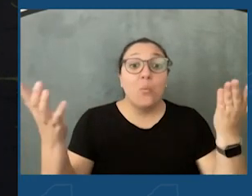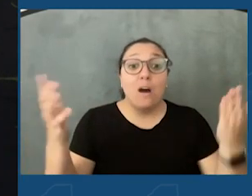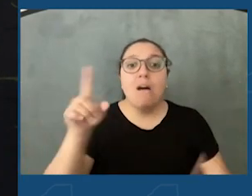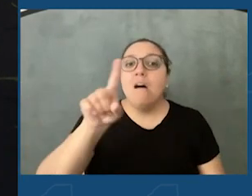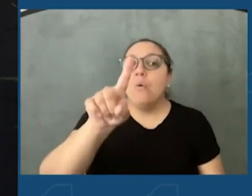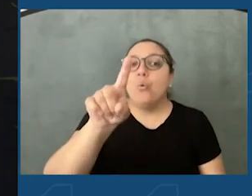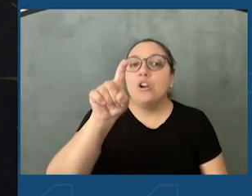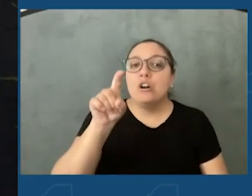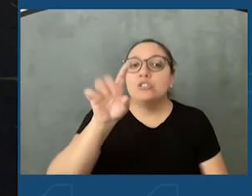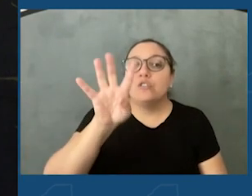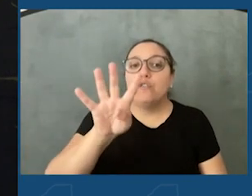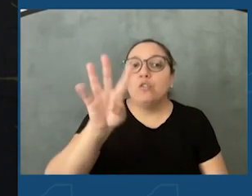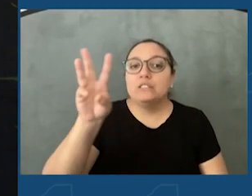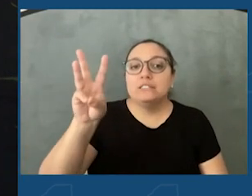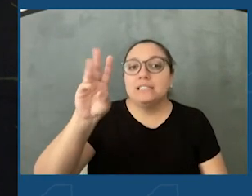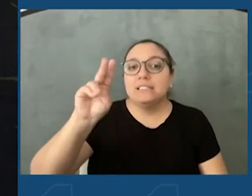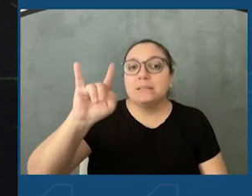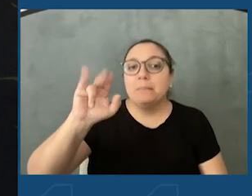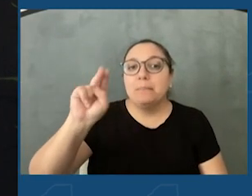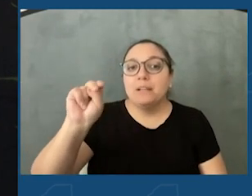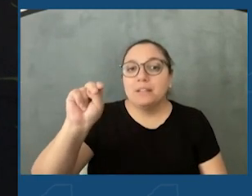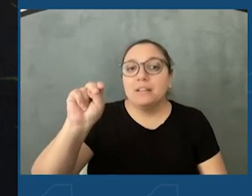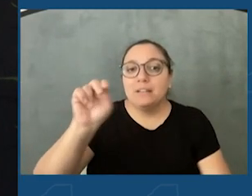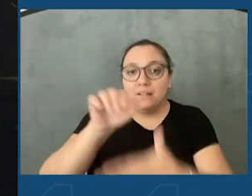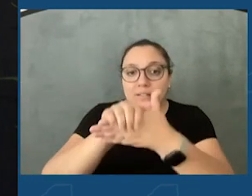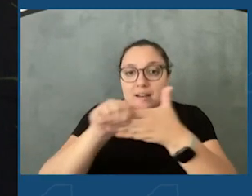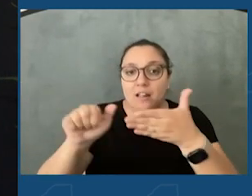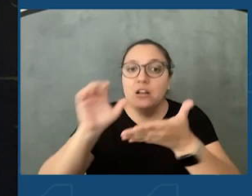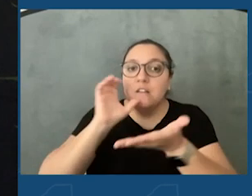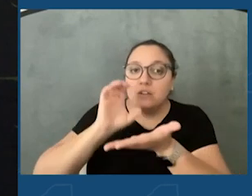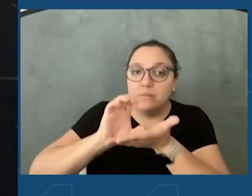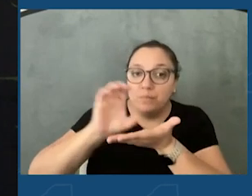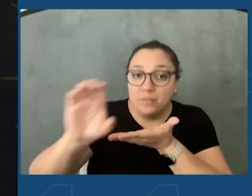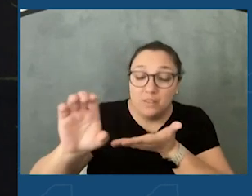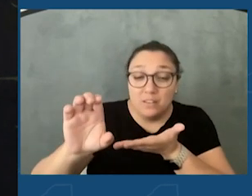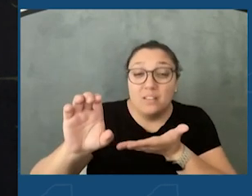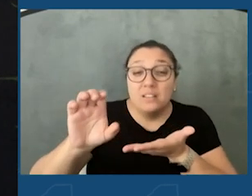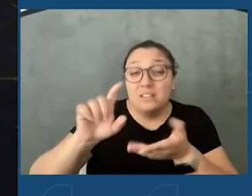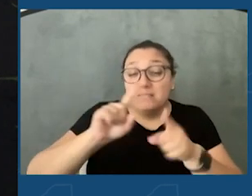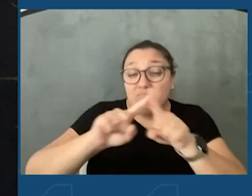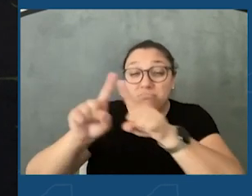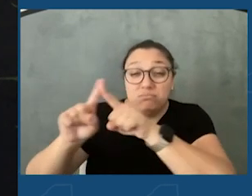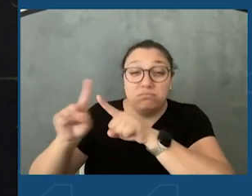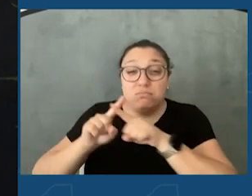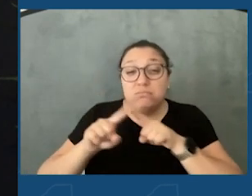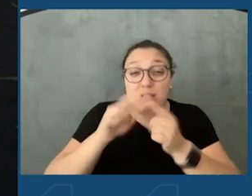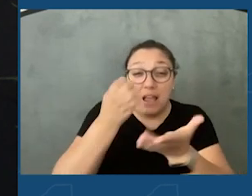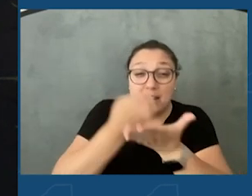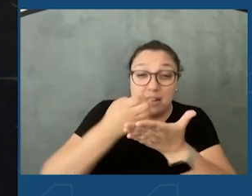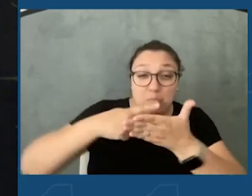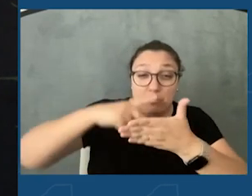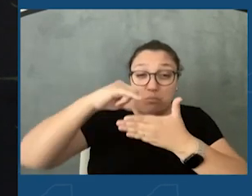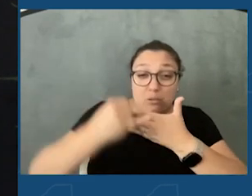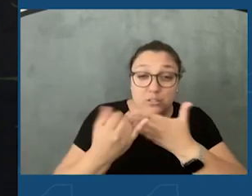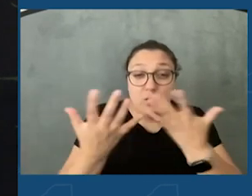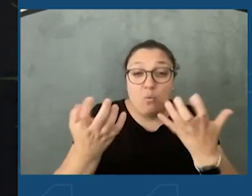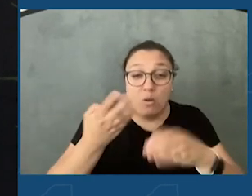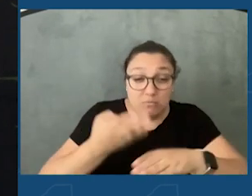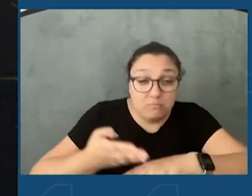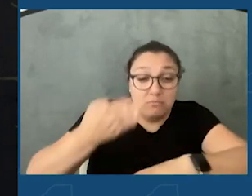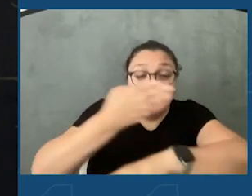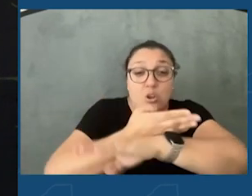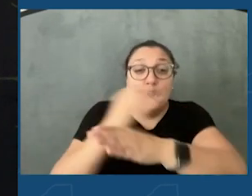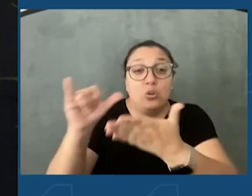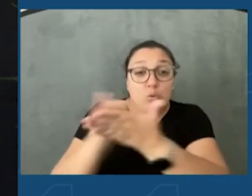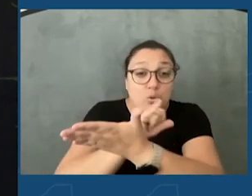$146 million for over 70 economic development projects across the state through our Restore New York's Communities Initiative. And